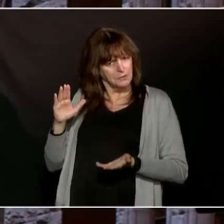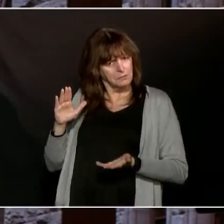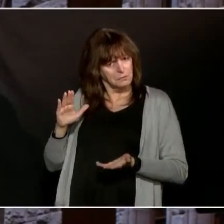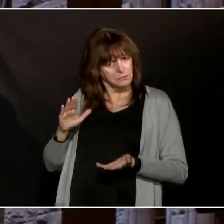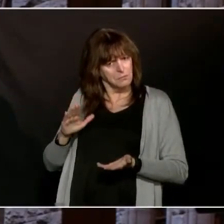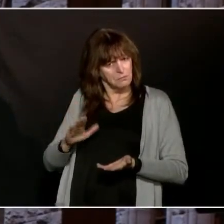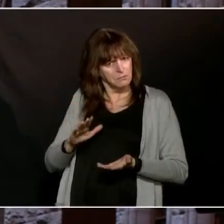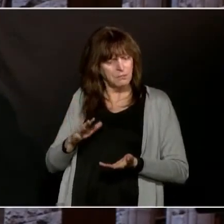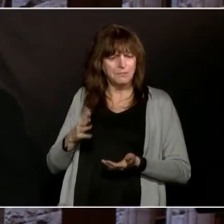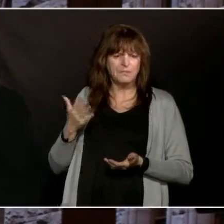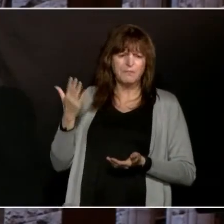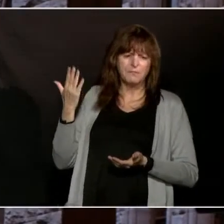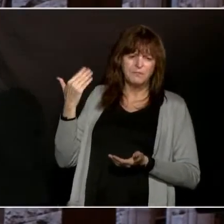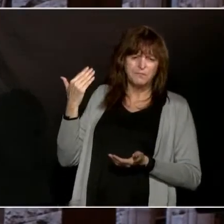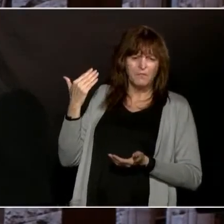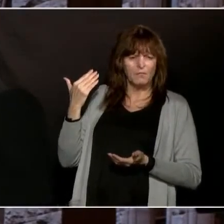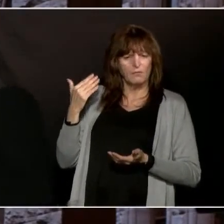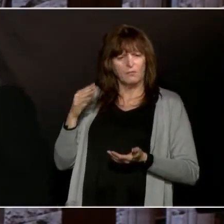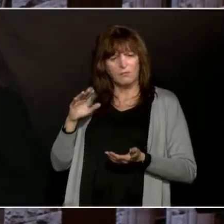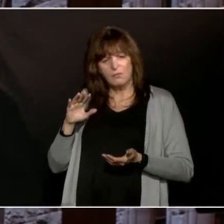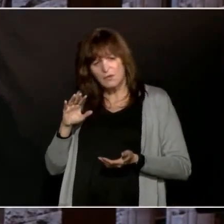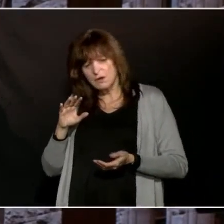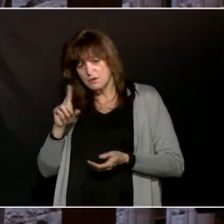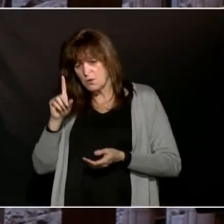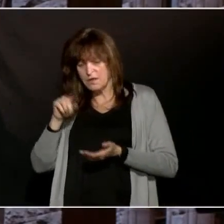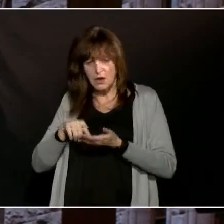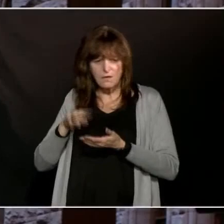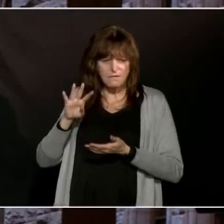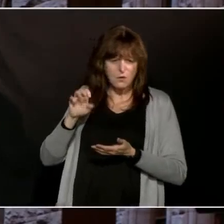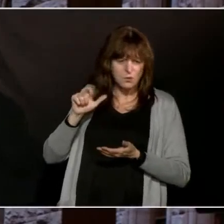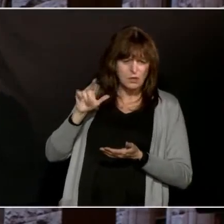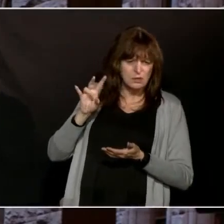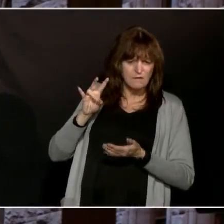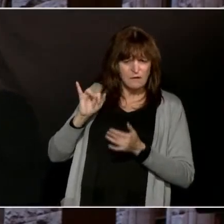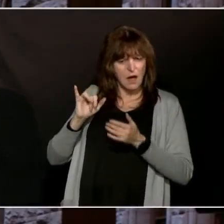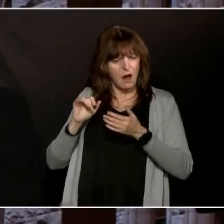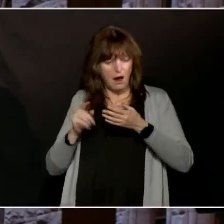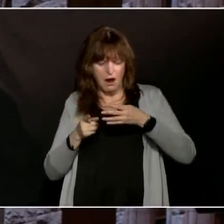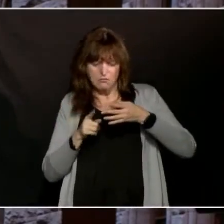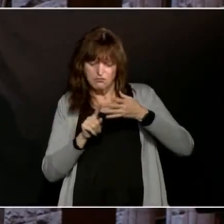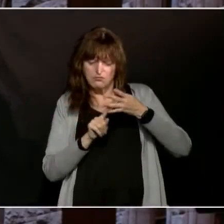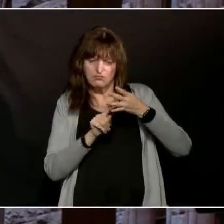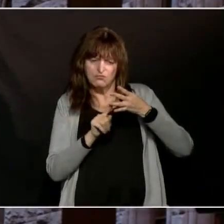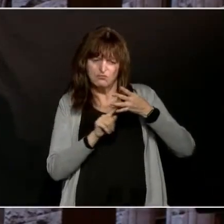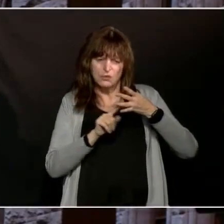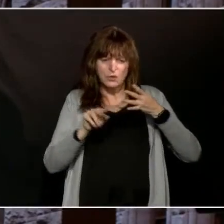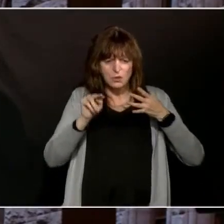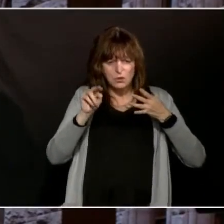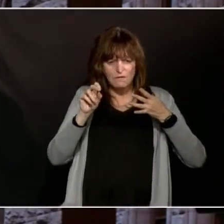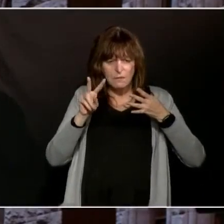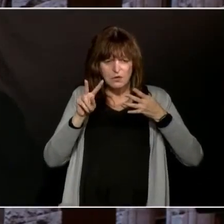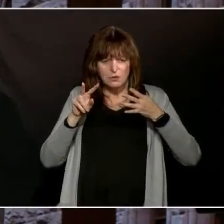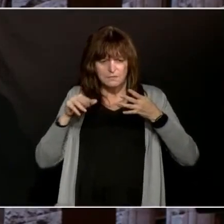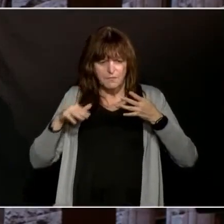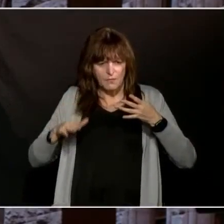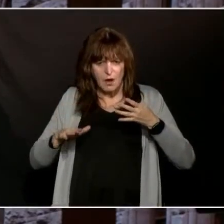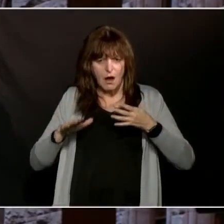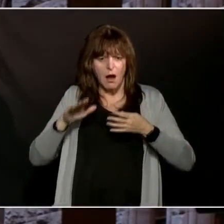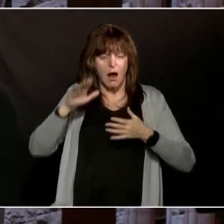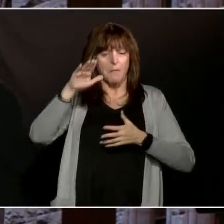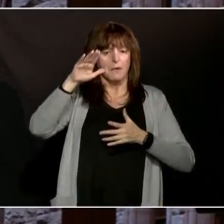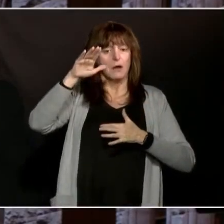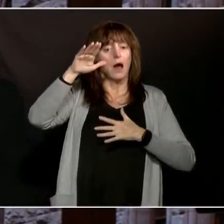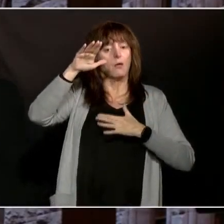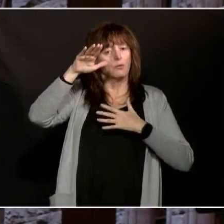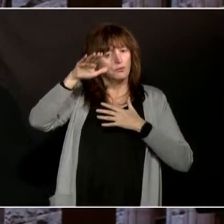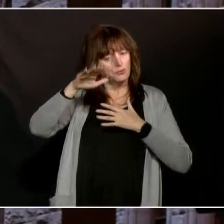around 1,427 was back in mid-November. So this is a significant drop in there, and that's why we felt it was okay to have